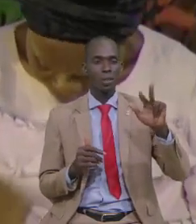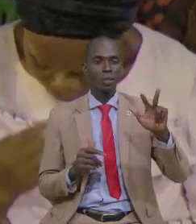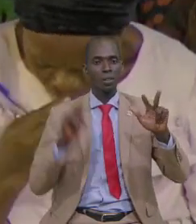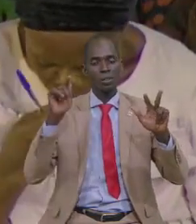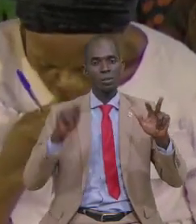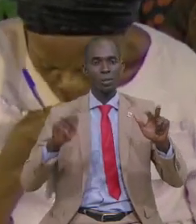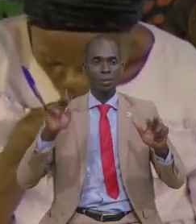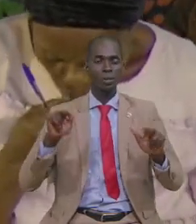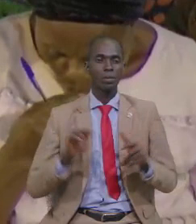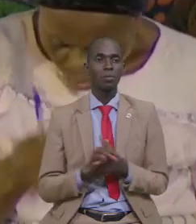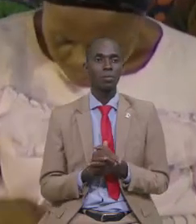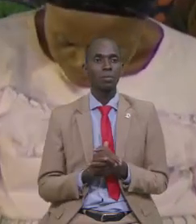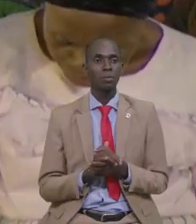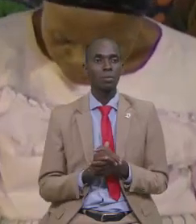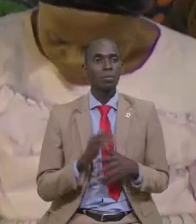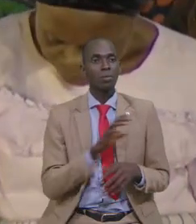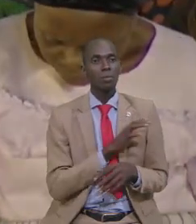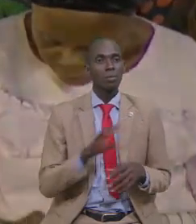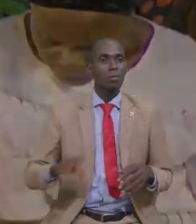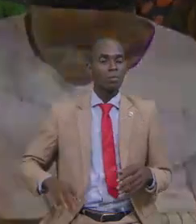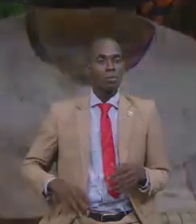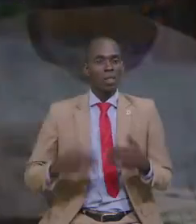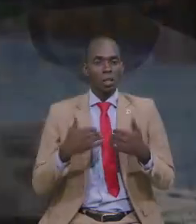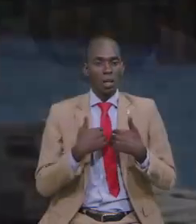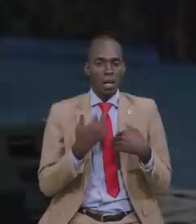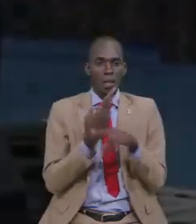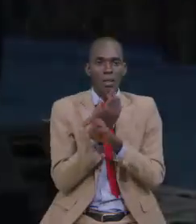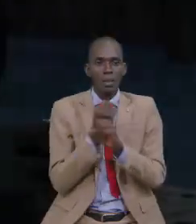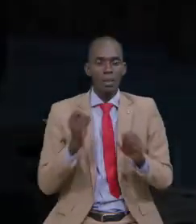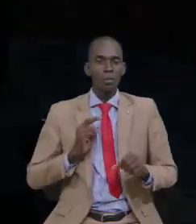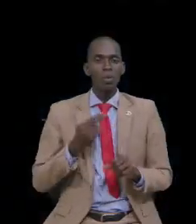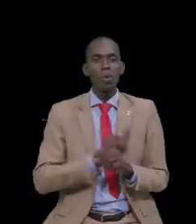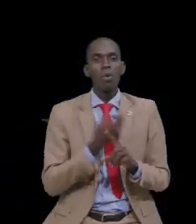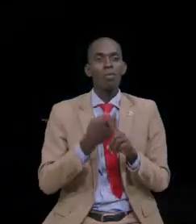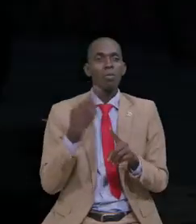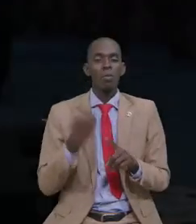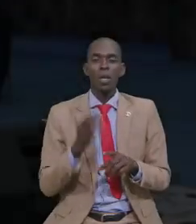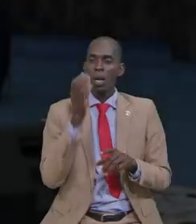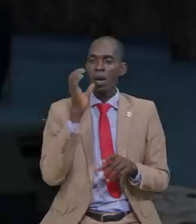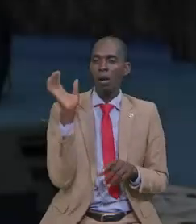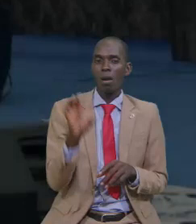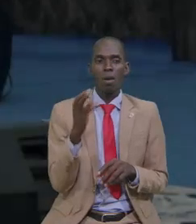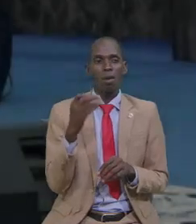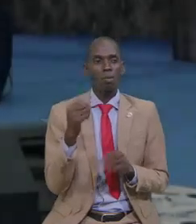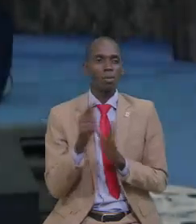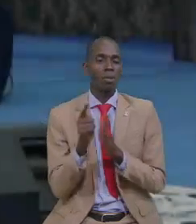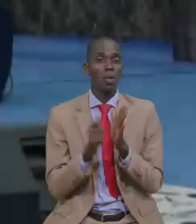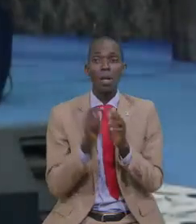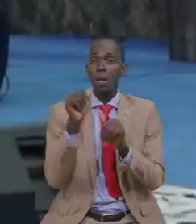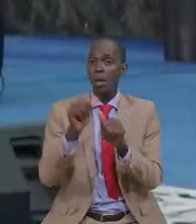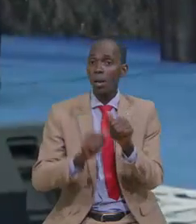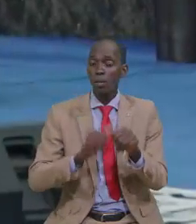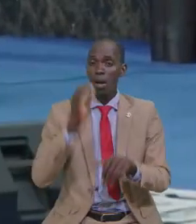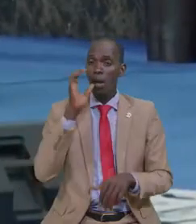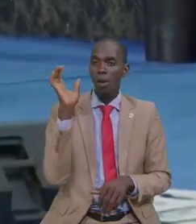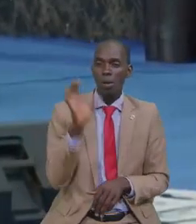13. Christ has redeemed us from the curse of the law. Every curse, the curse